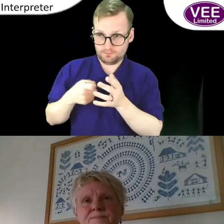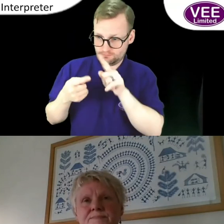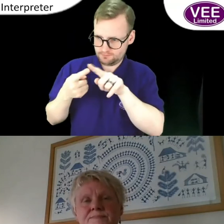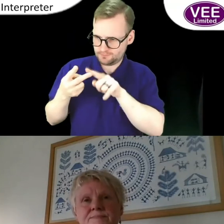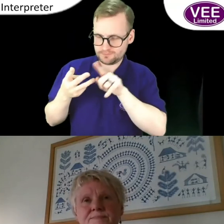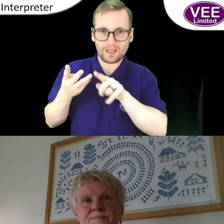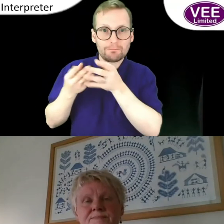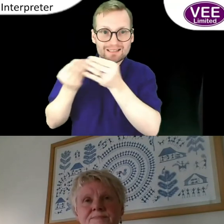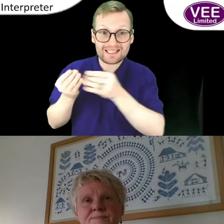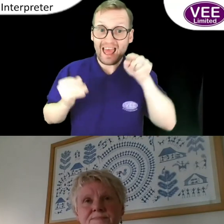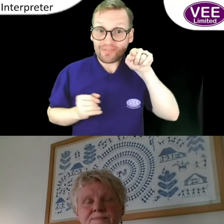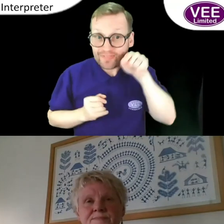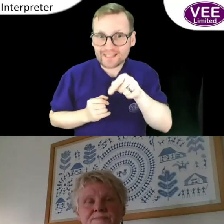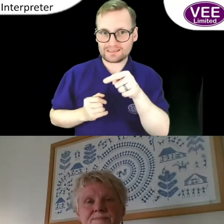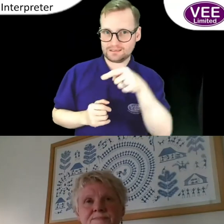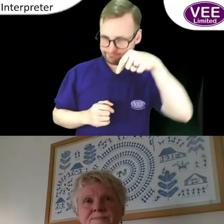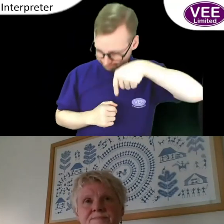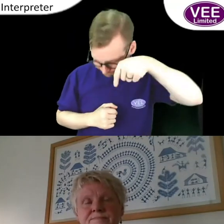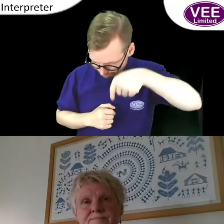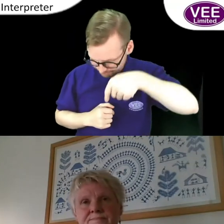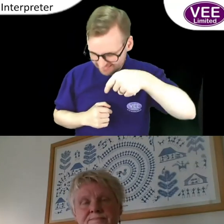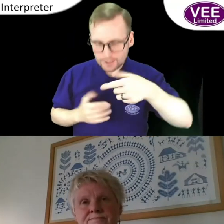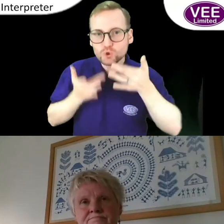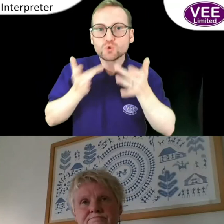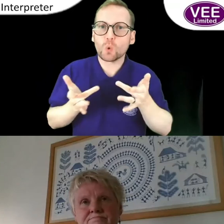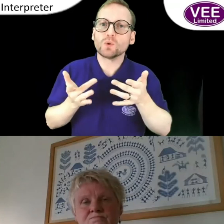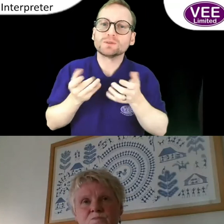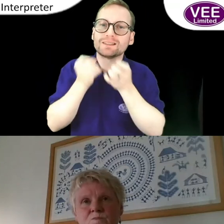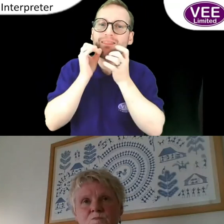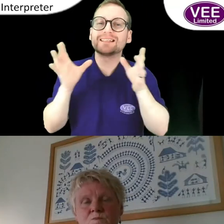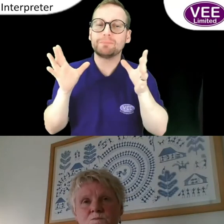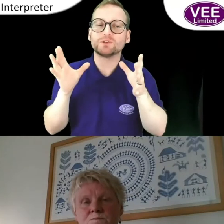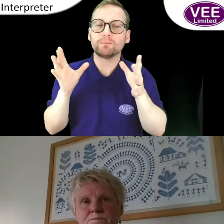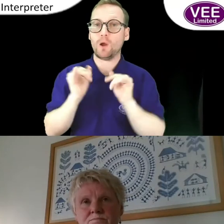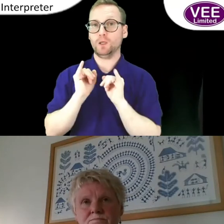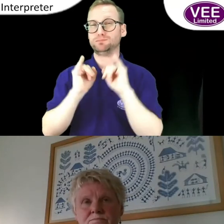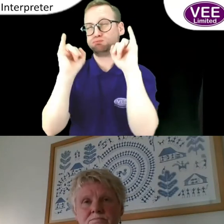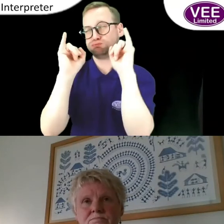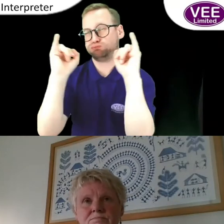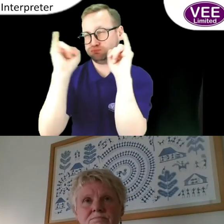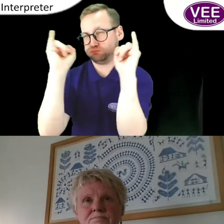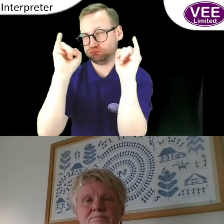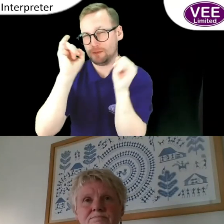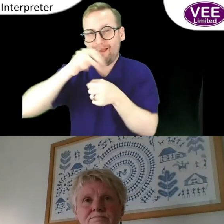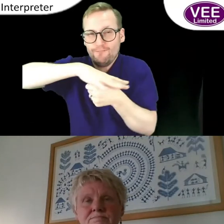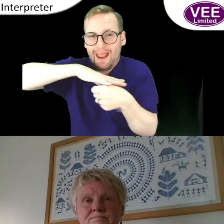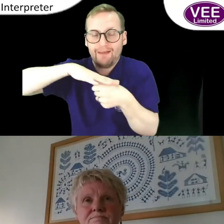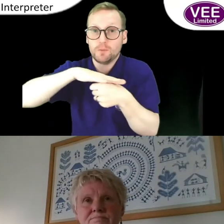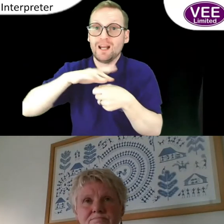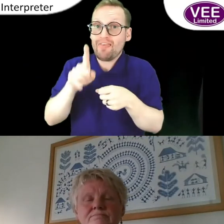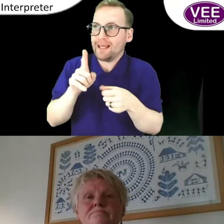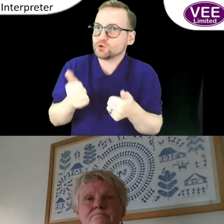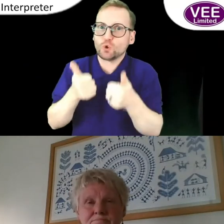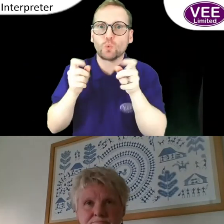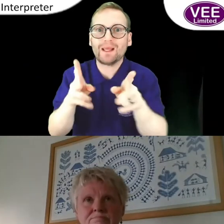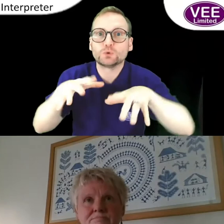intervention here opposite the Welcome exhibition, which is about the hostile environment, it's a really way to spark